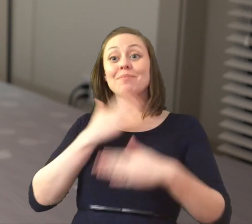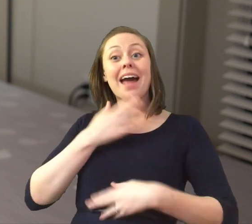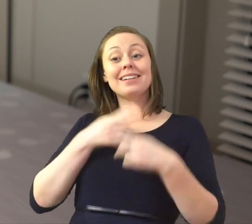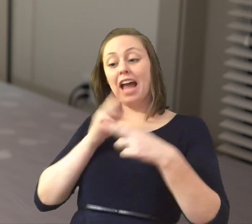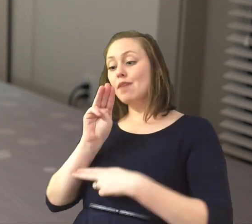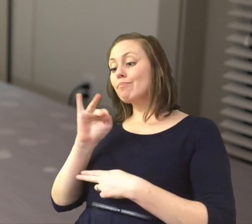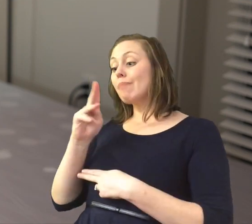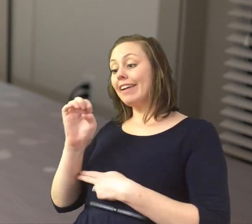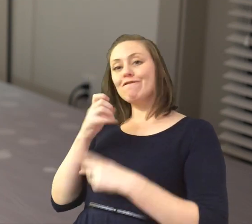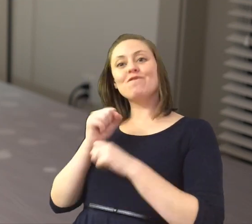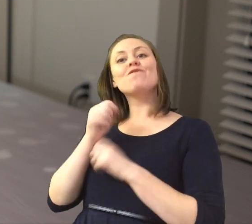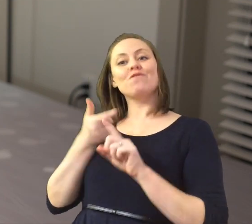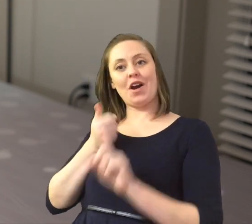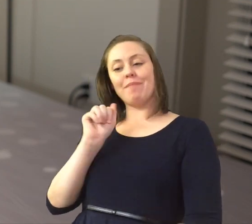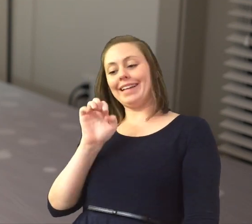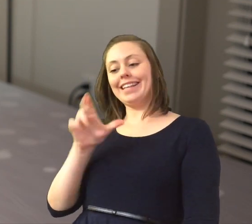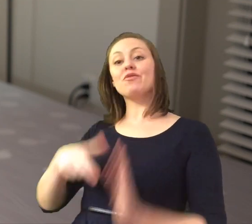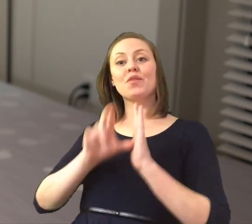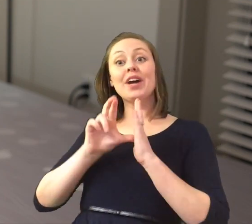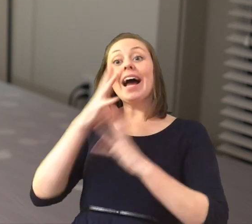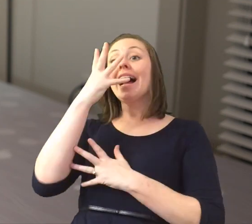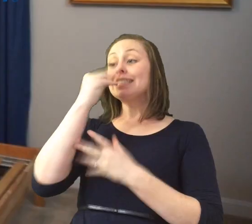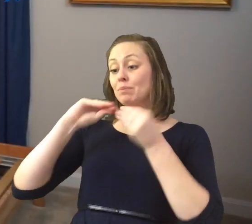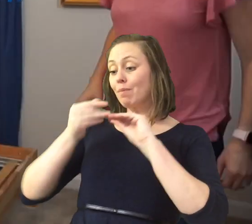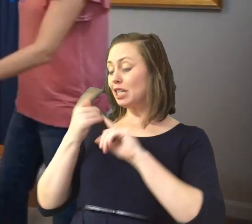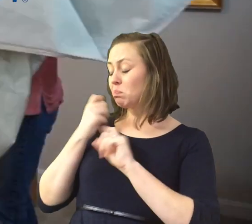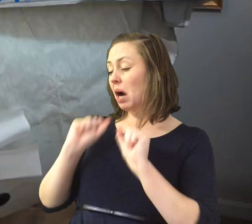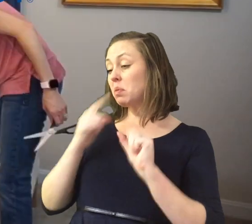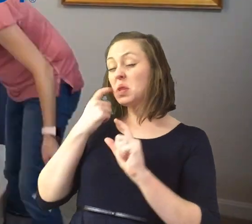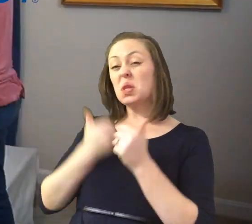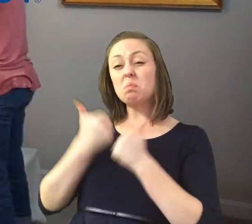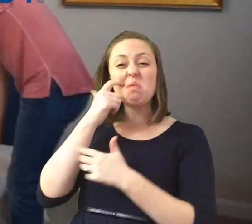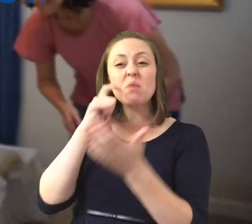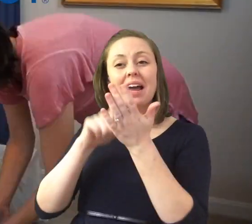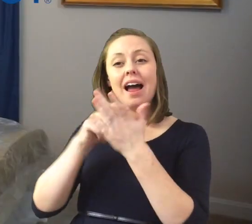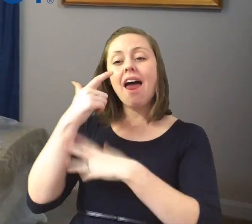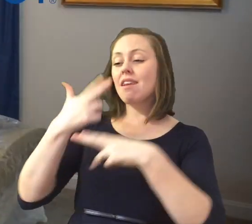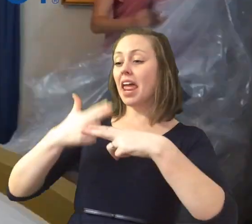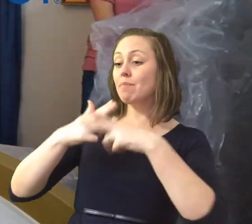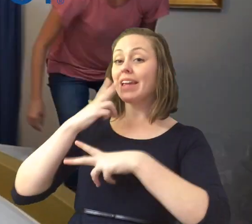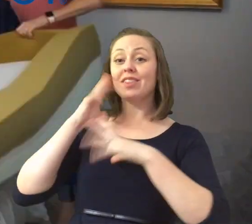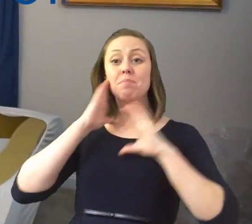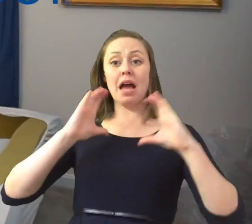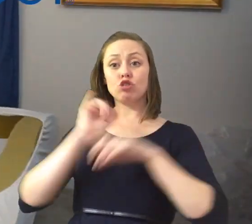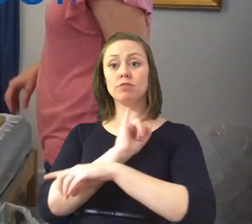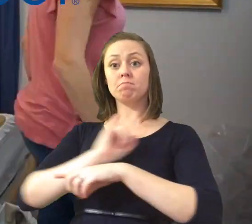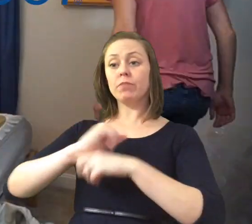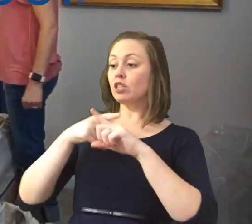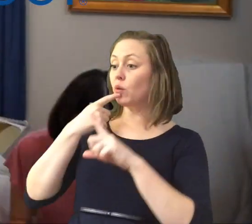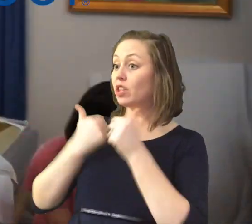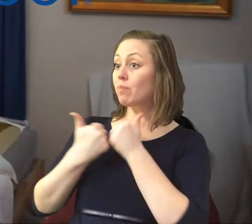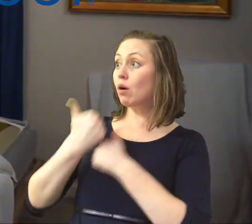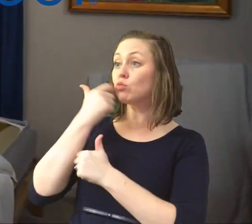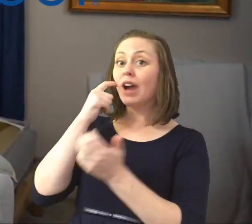Hi, my name's Mike from ASL Reviews. Sleep Number is perhaps one of the most recognised names in the mattress industry,